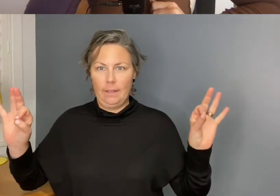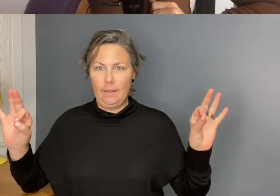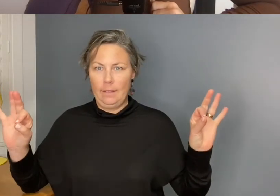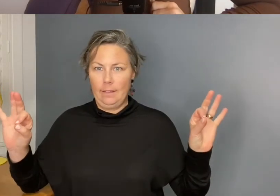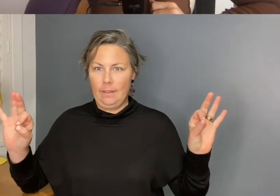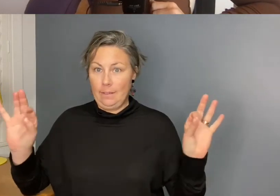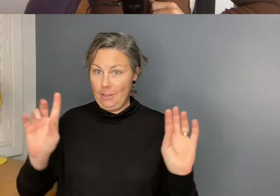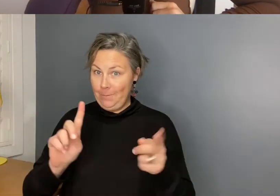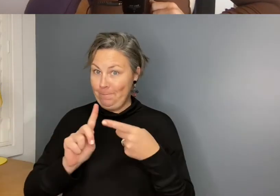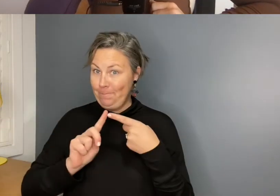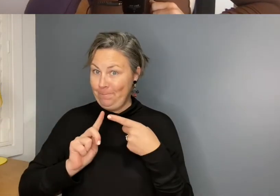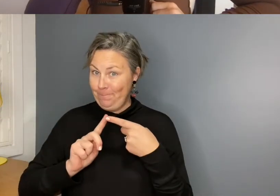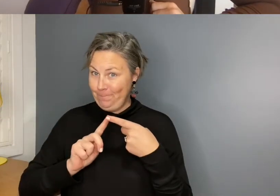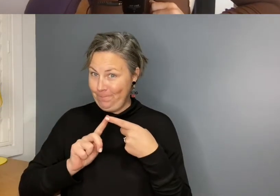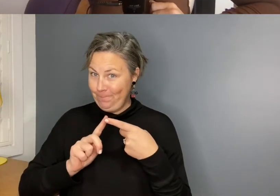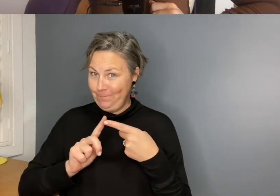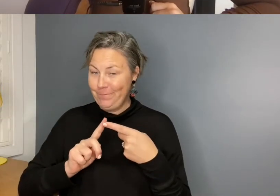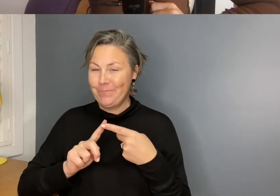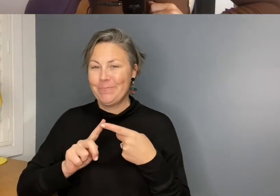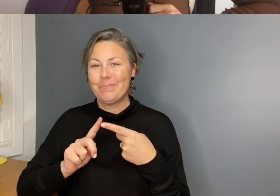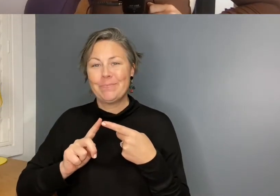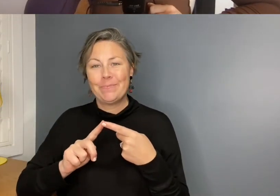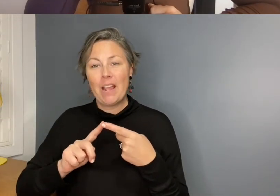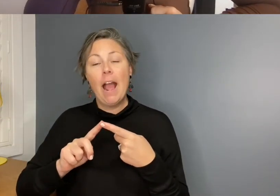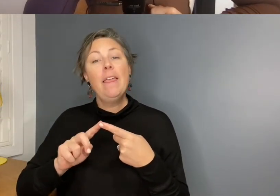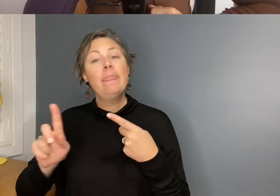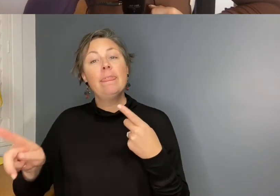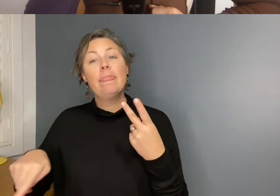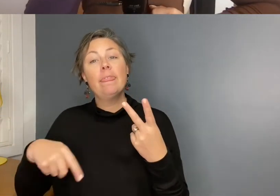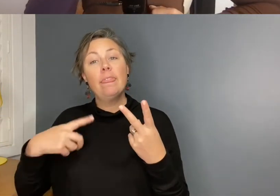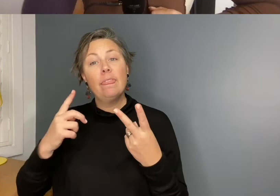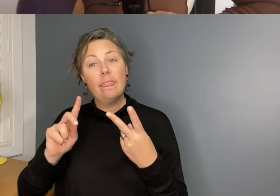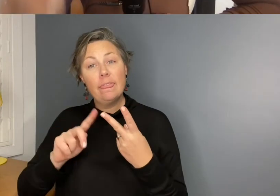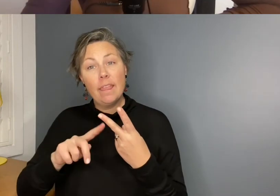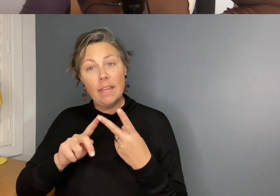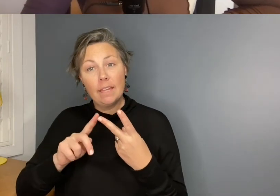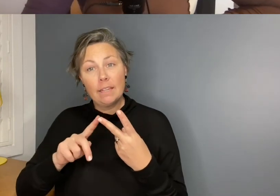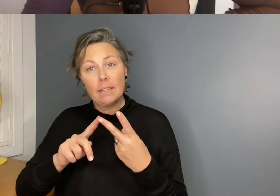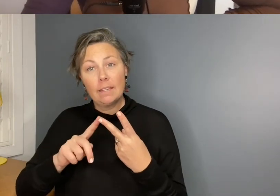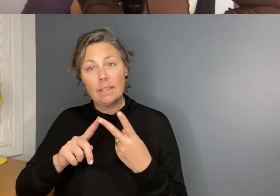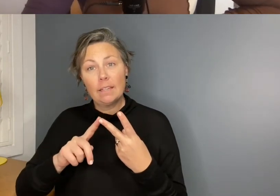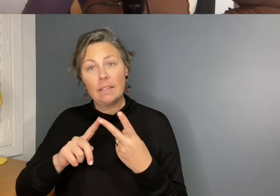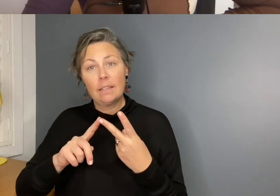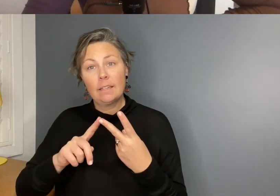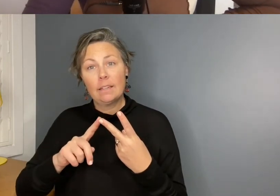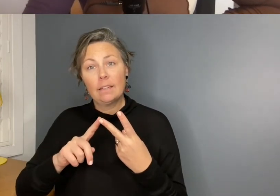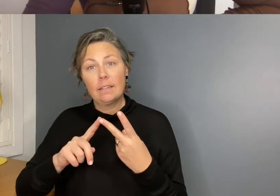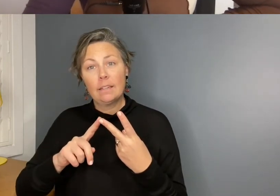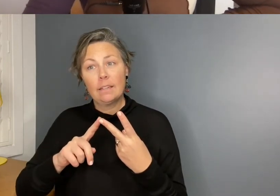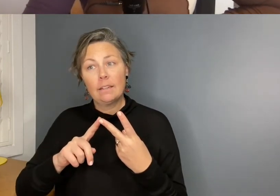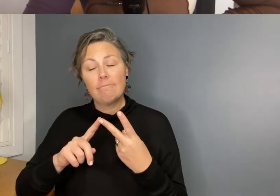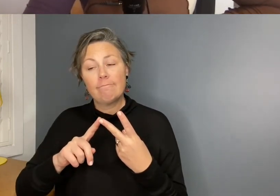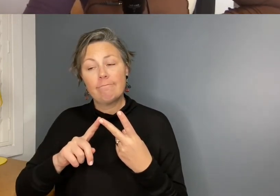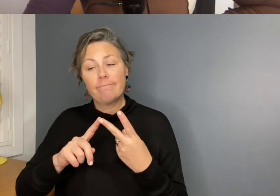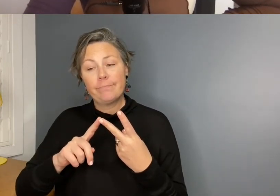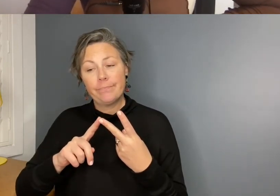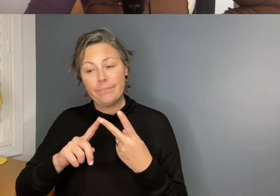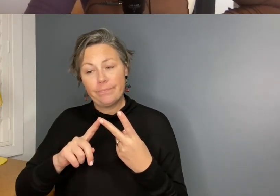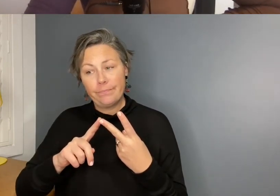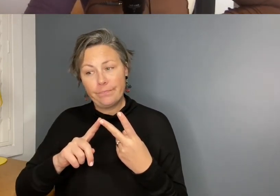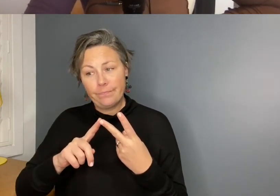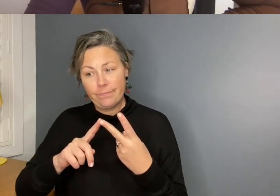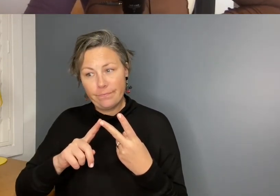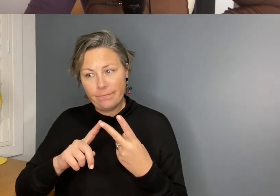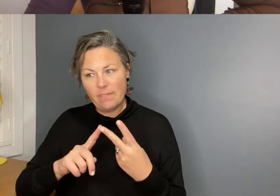one. If we then go start looking at, what's going on with the actual